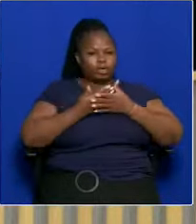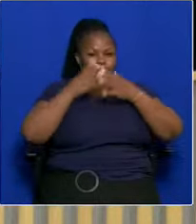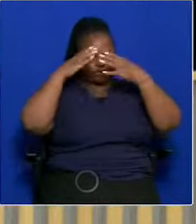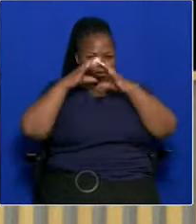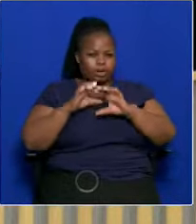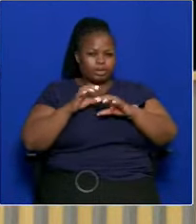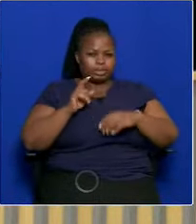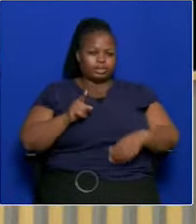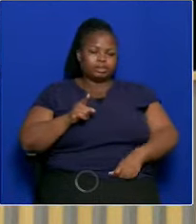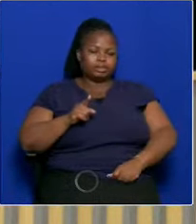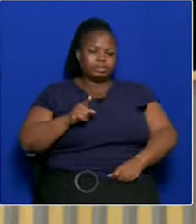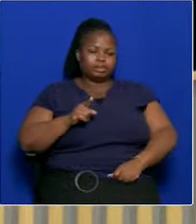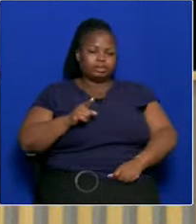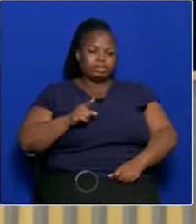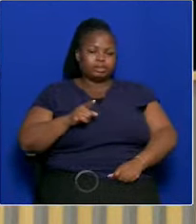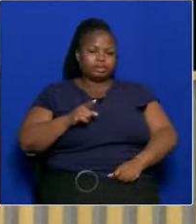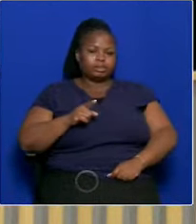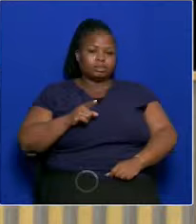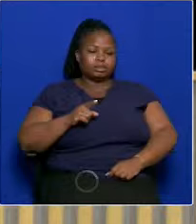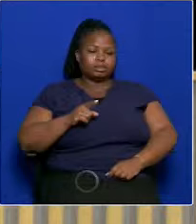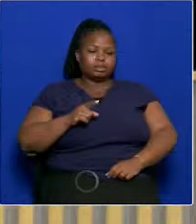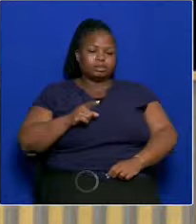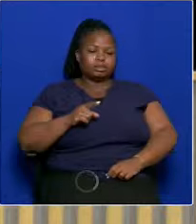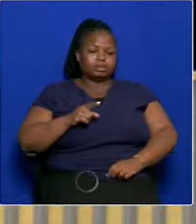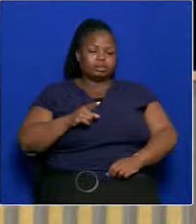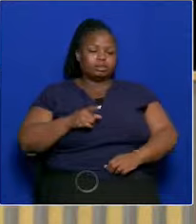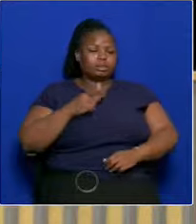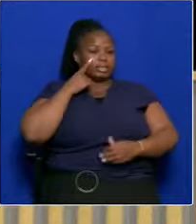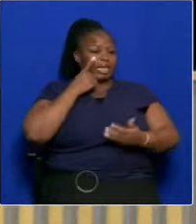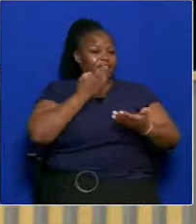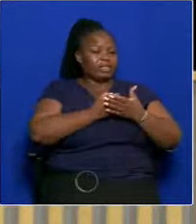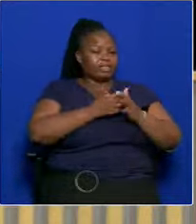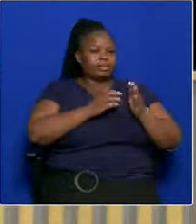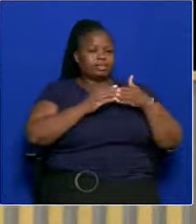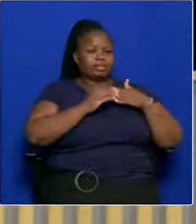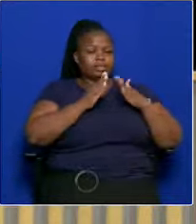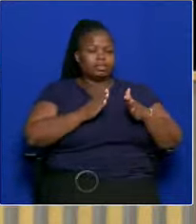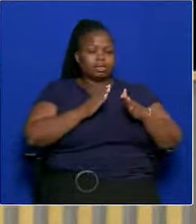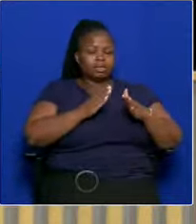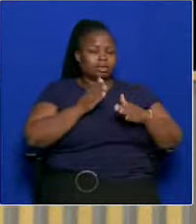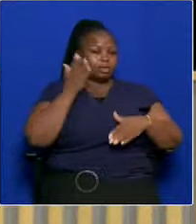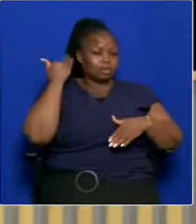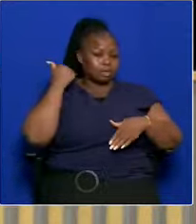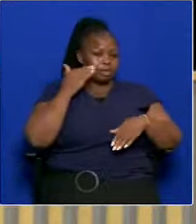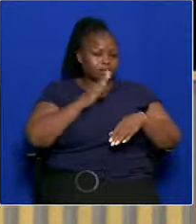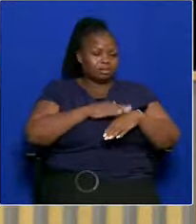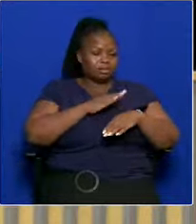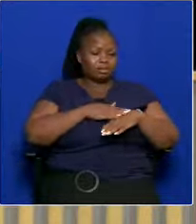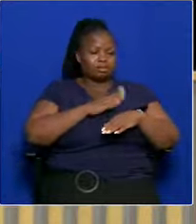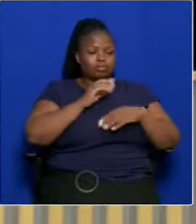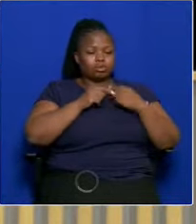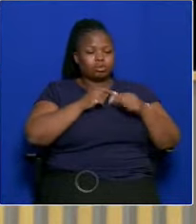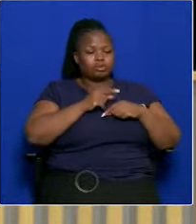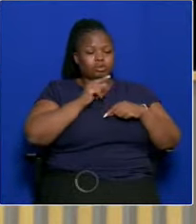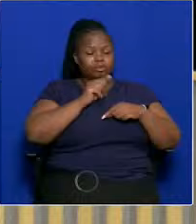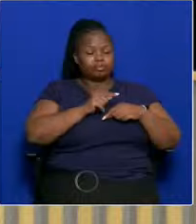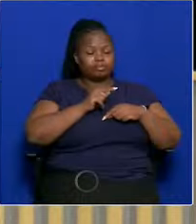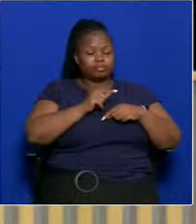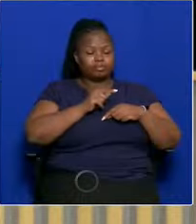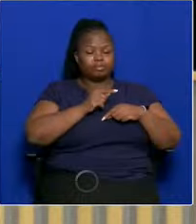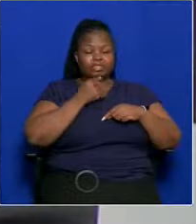what the evidence leader referred to last, which is